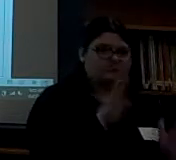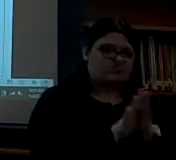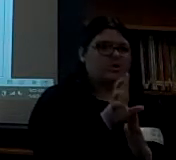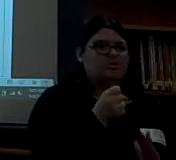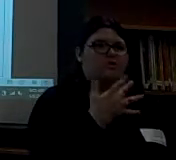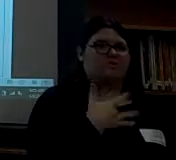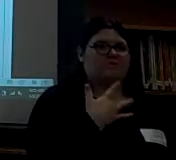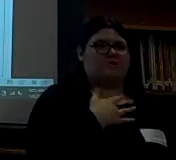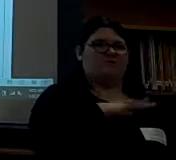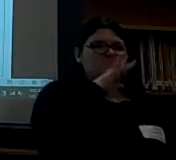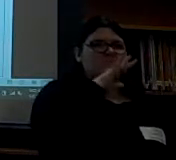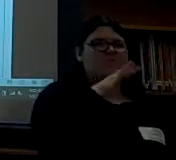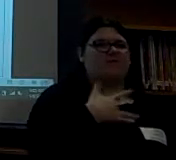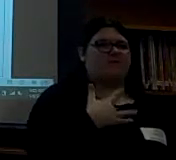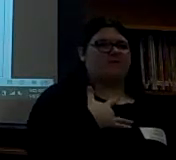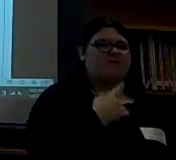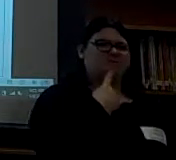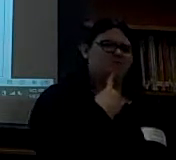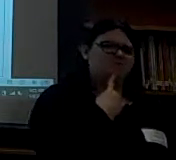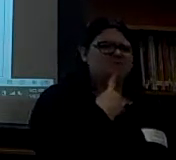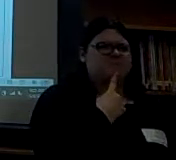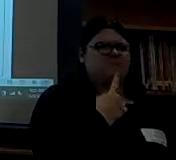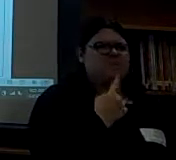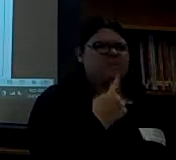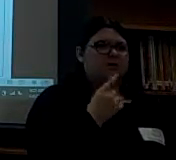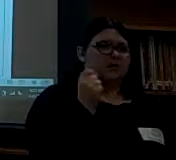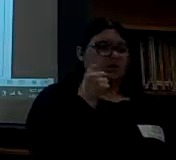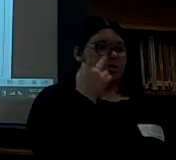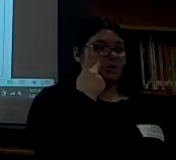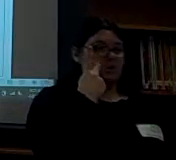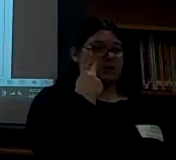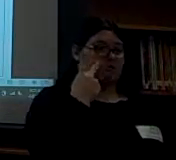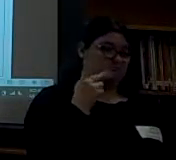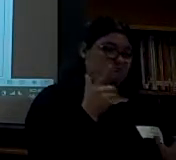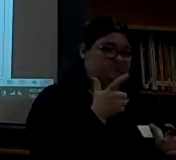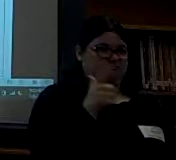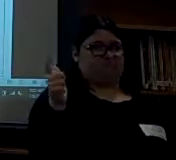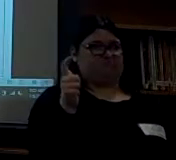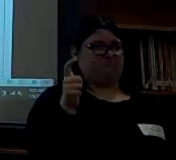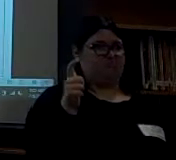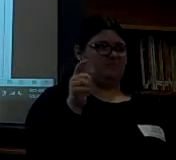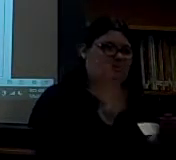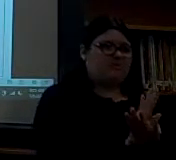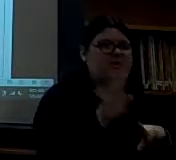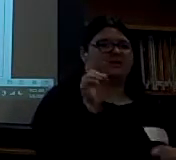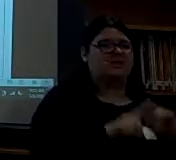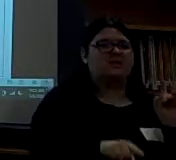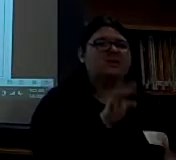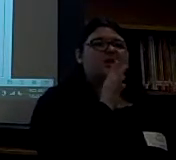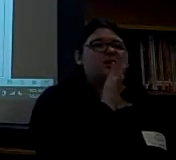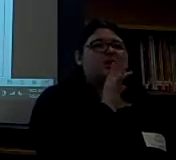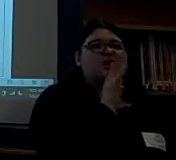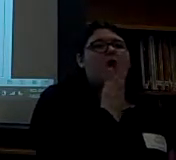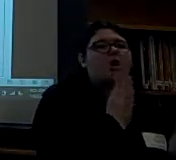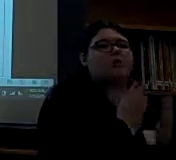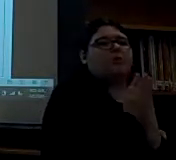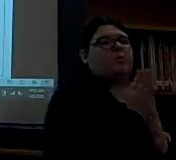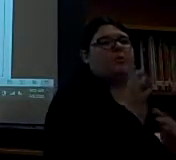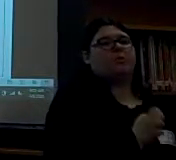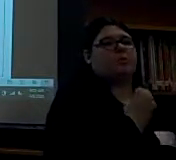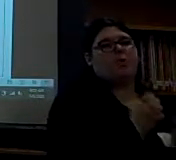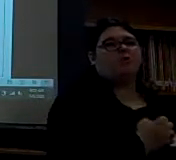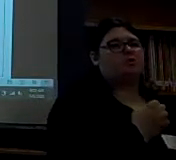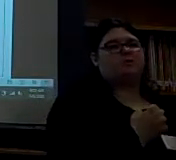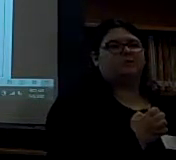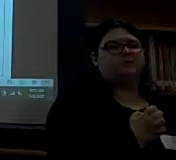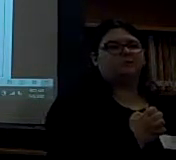feel frustrated, they feel disappointed, and all of a sudden you see these big behaviors. They can't talk themselves through these emotions very